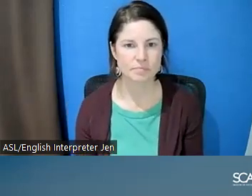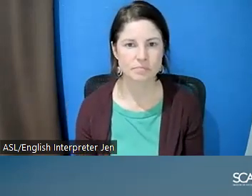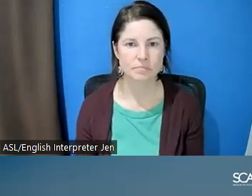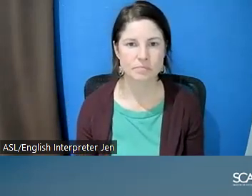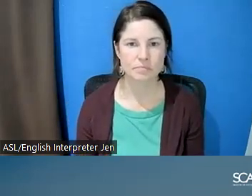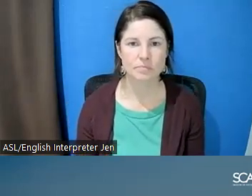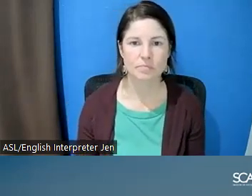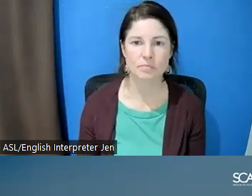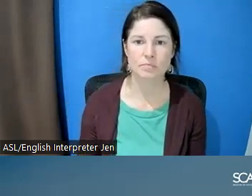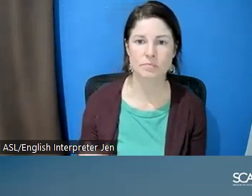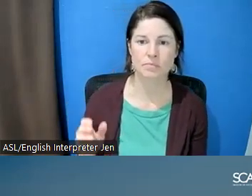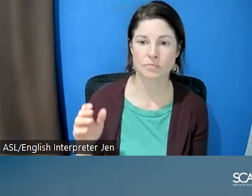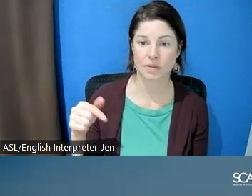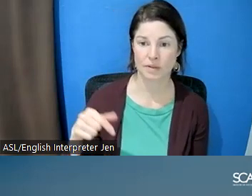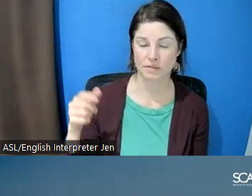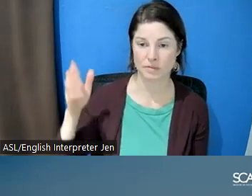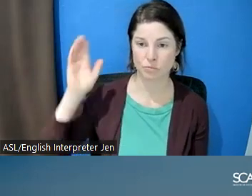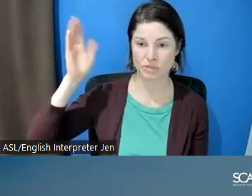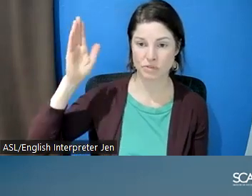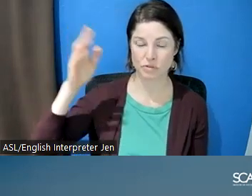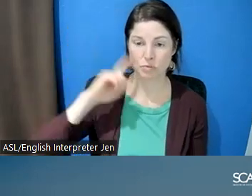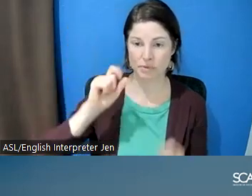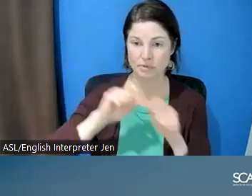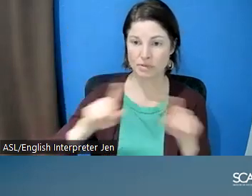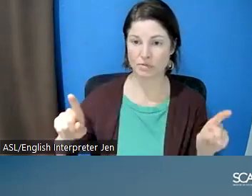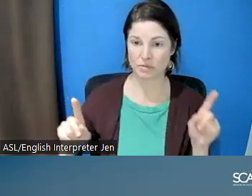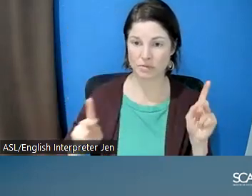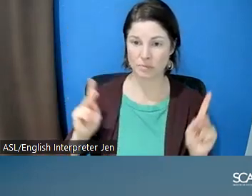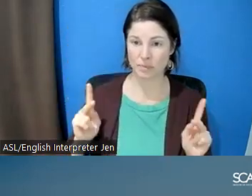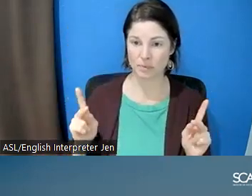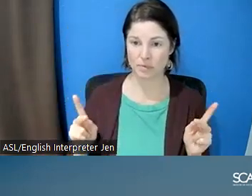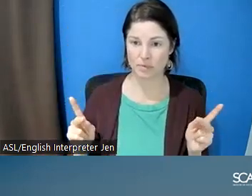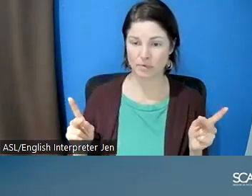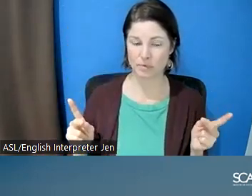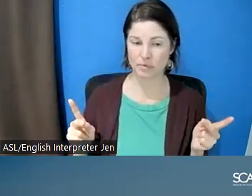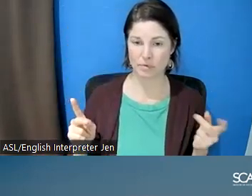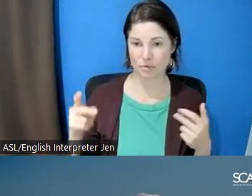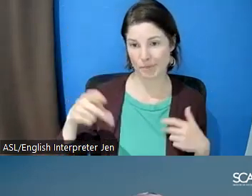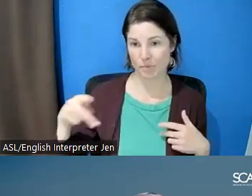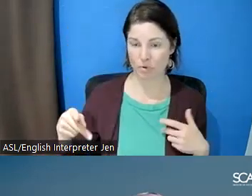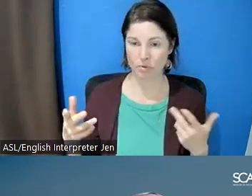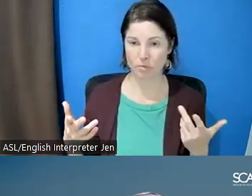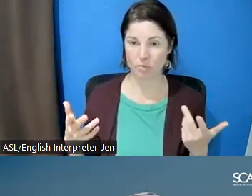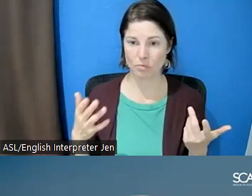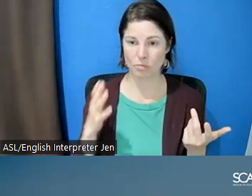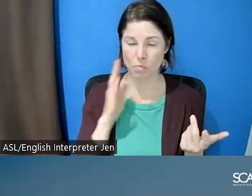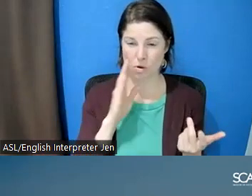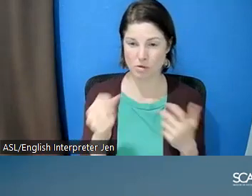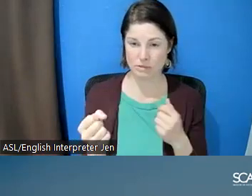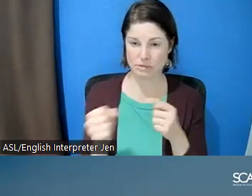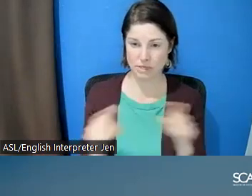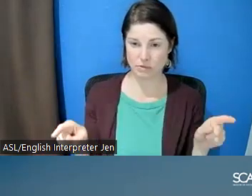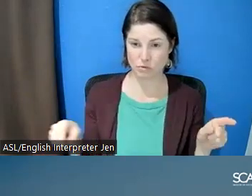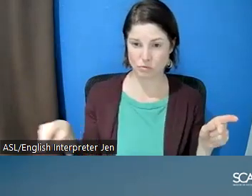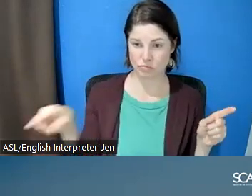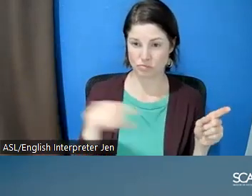who are on this call, or should we put our email address to gain access to the presentation? Yeah,